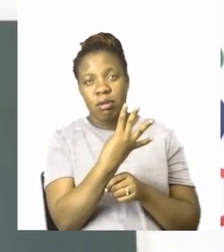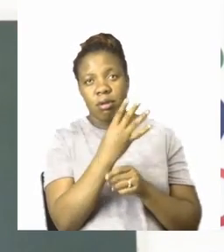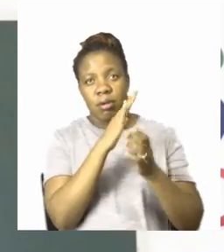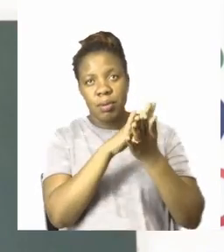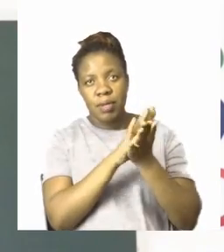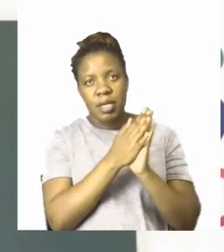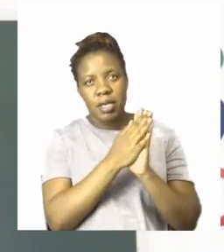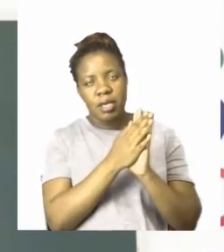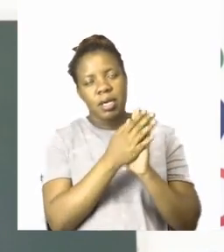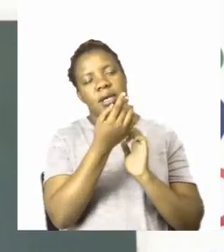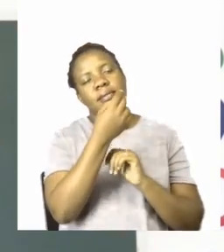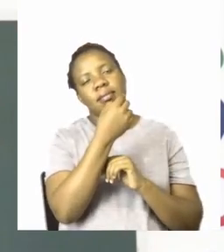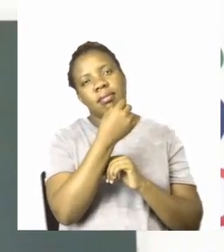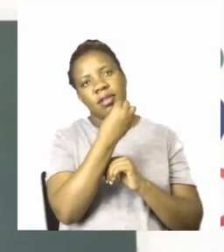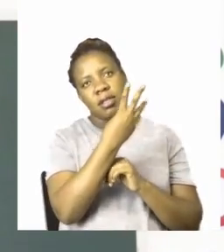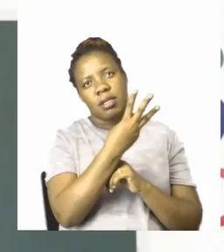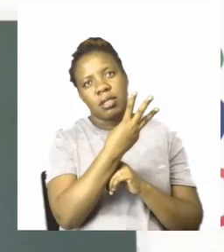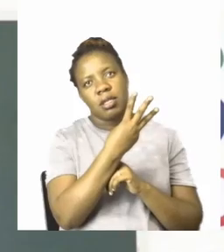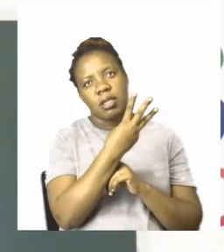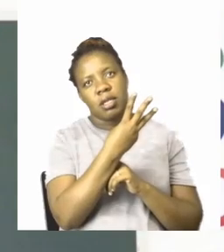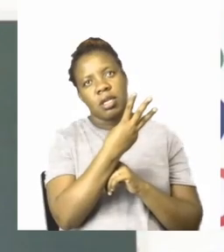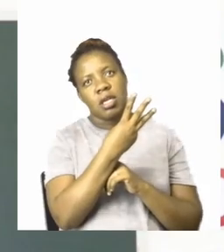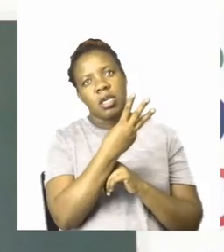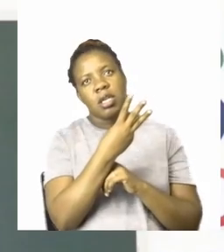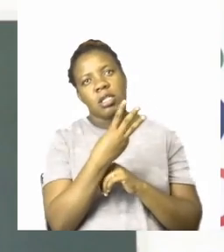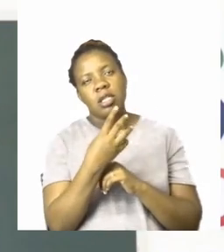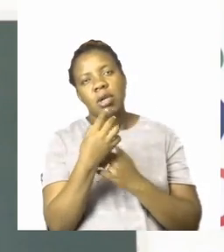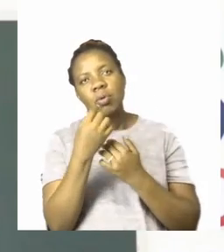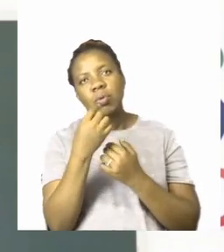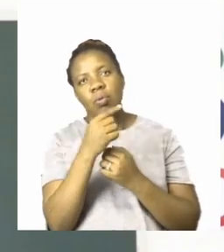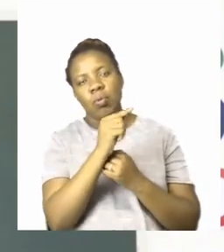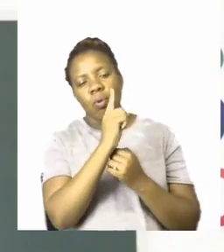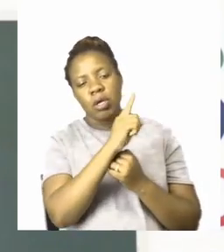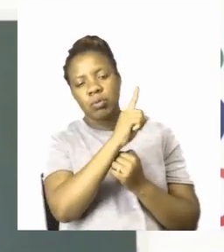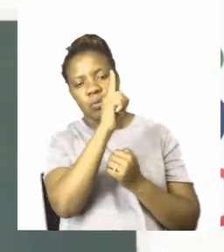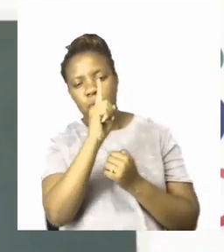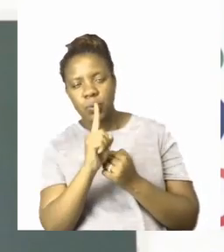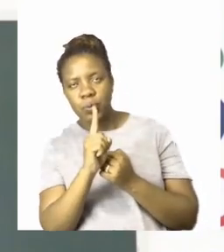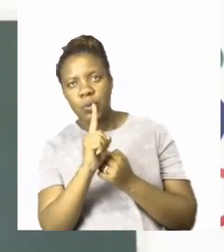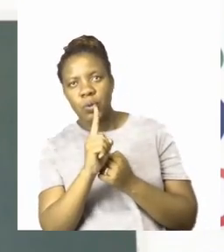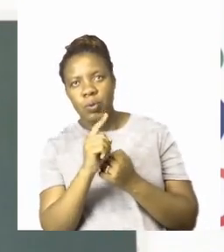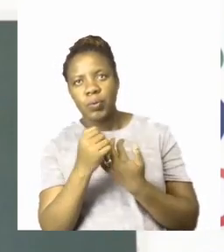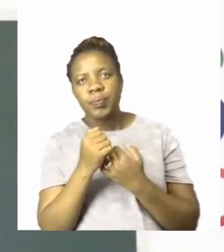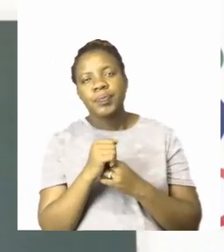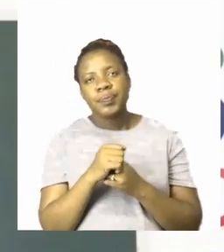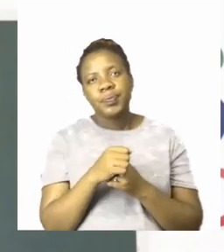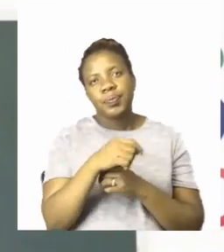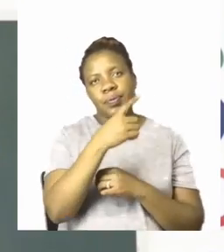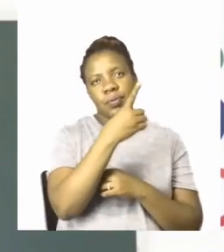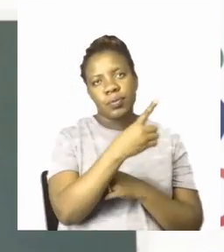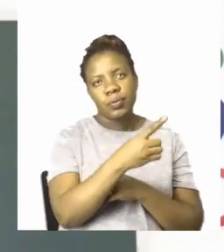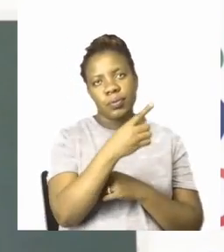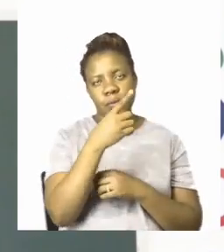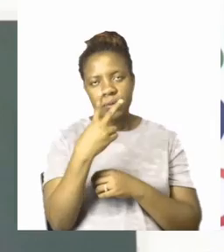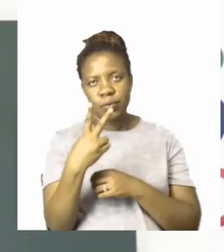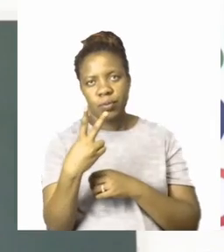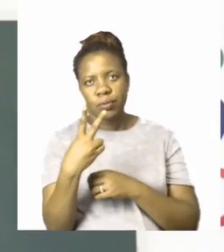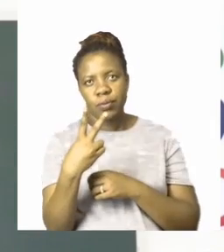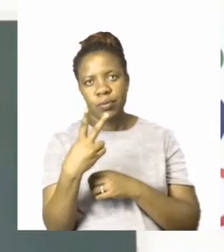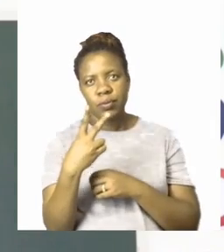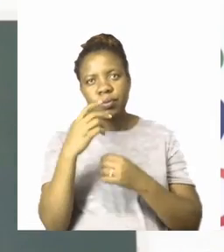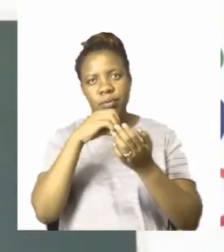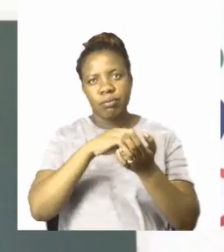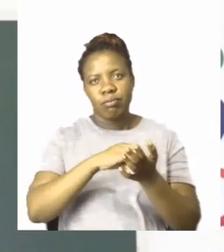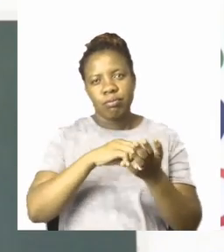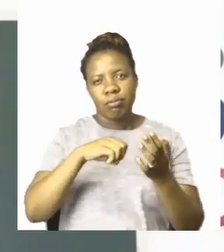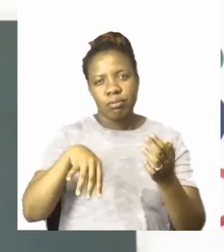we borrowed and we have 3 left. And now we say 12